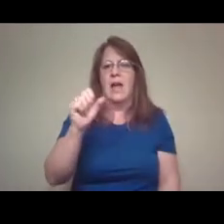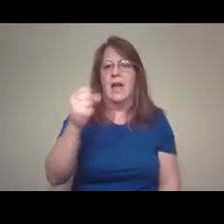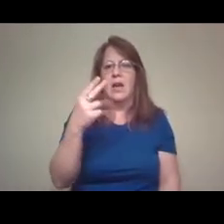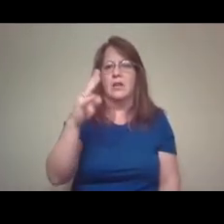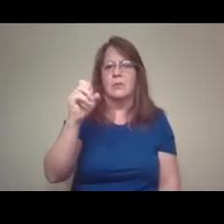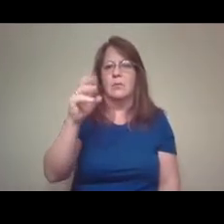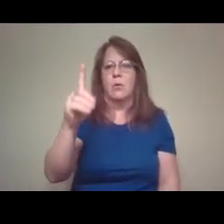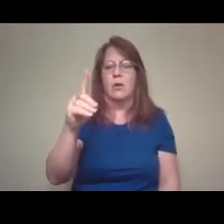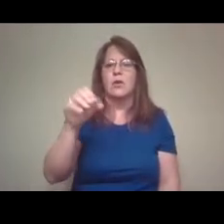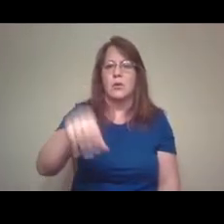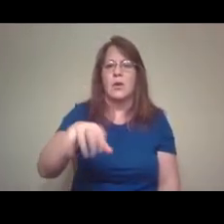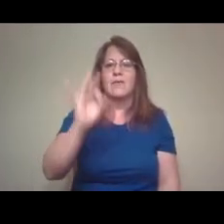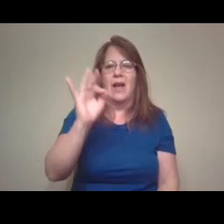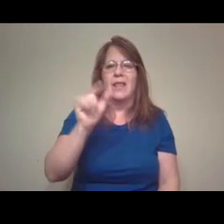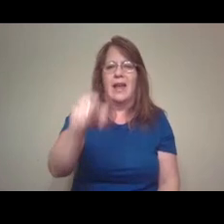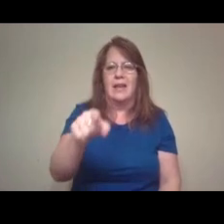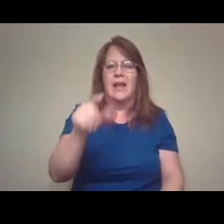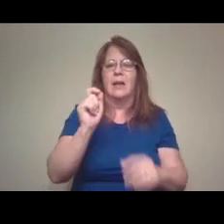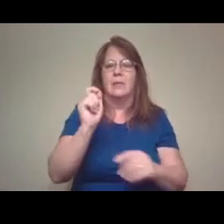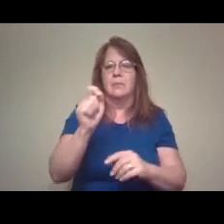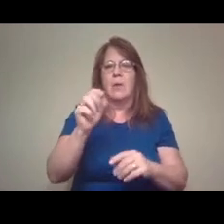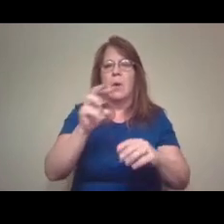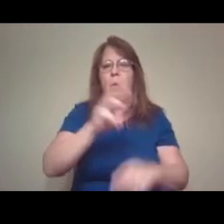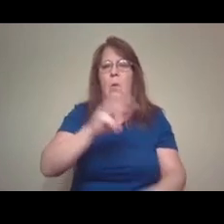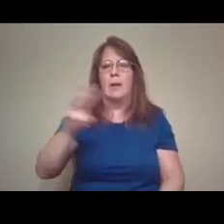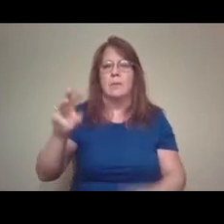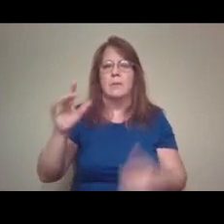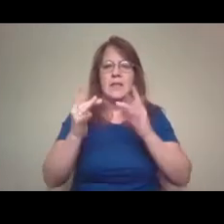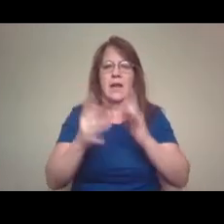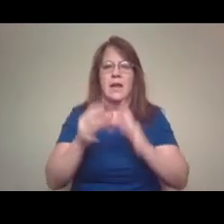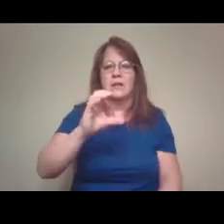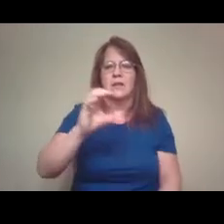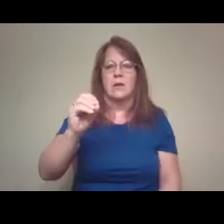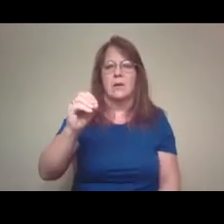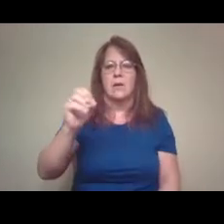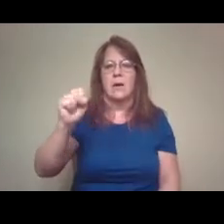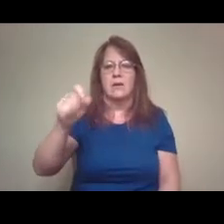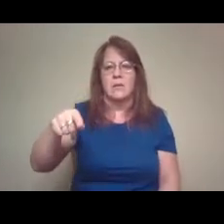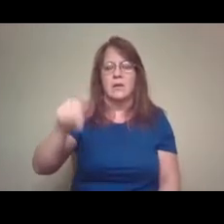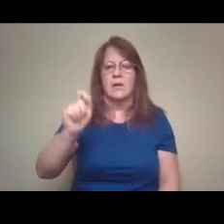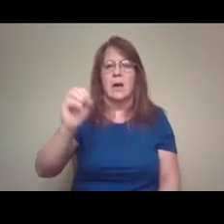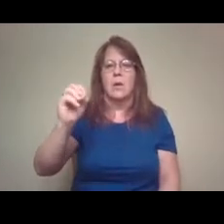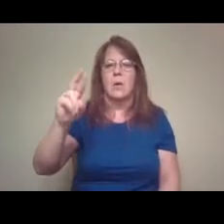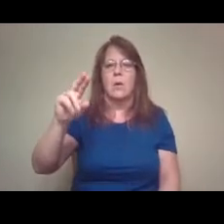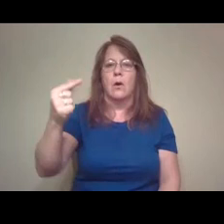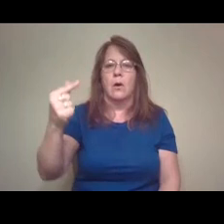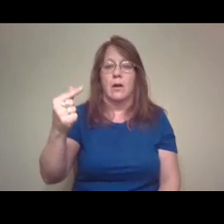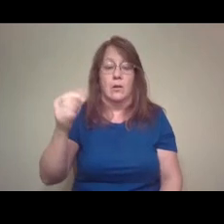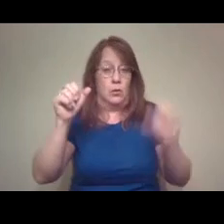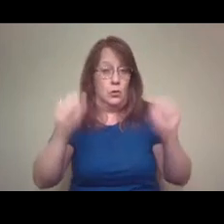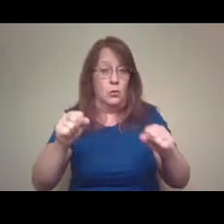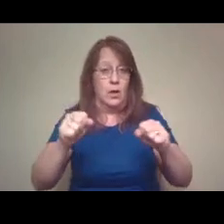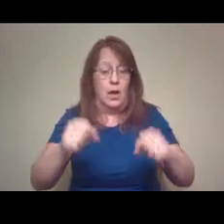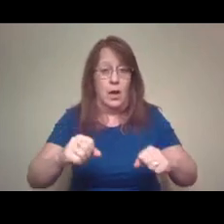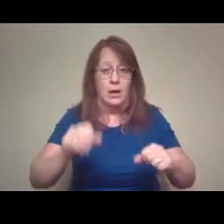coosp.org. So all of our data we share with you publicly, and you can sort and filter through if you're curious about what suicide looks